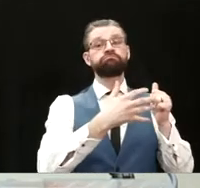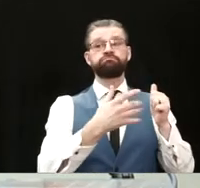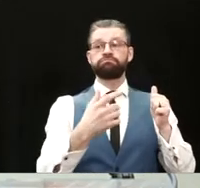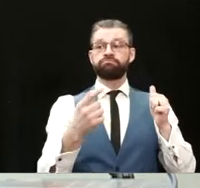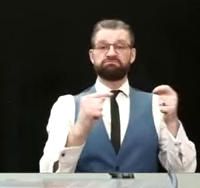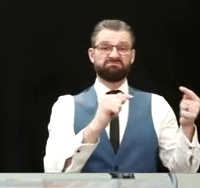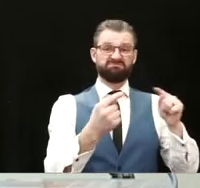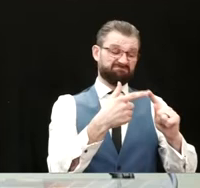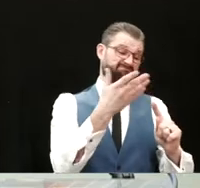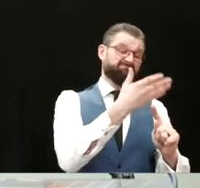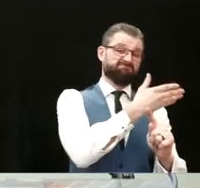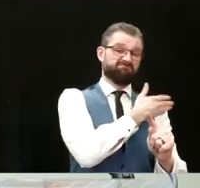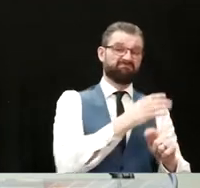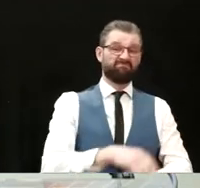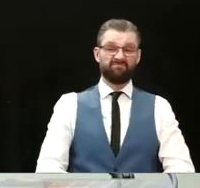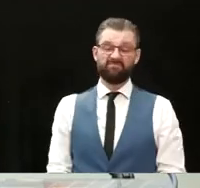that had been sown.